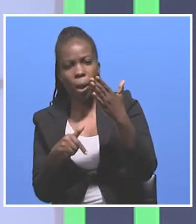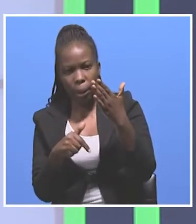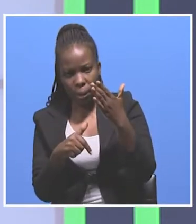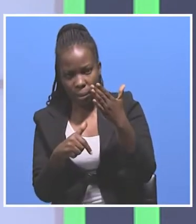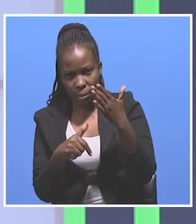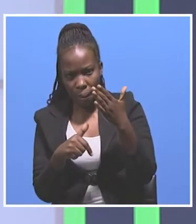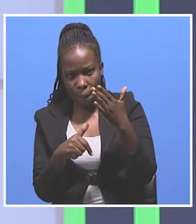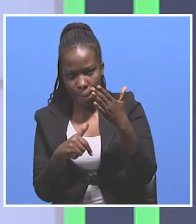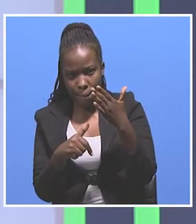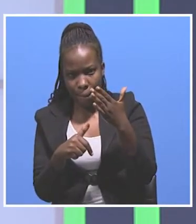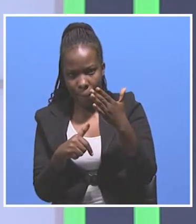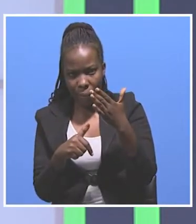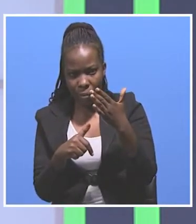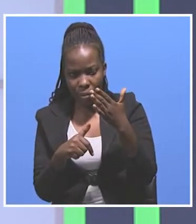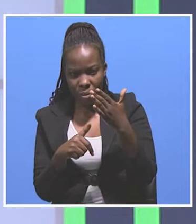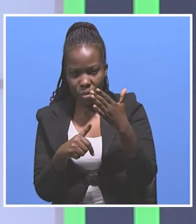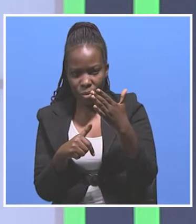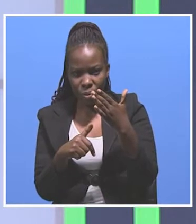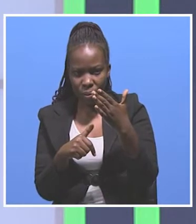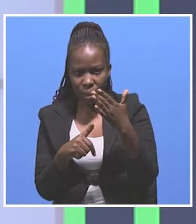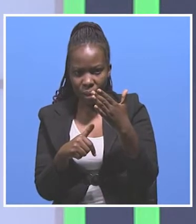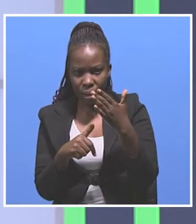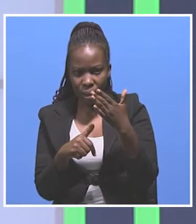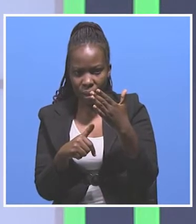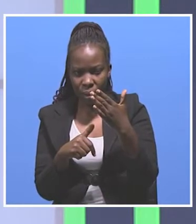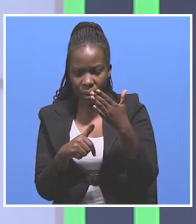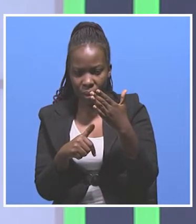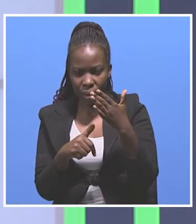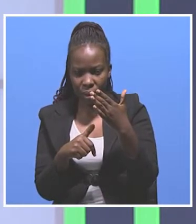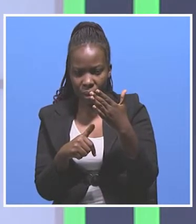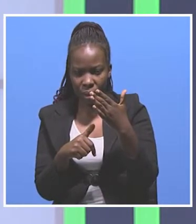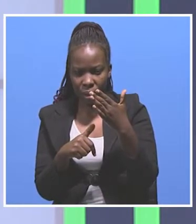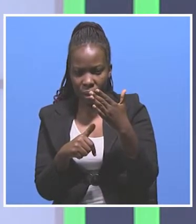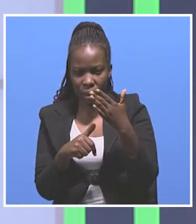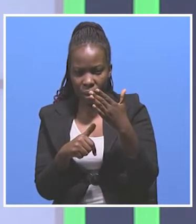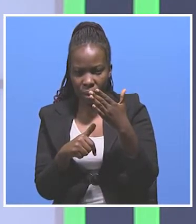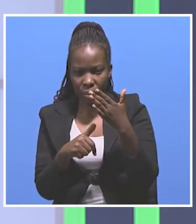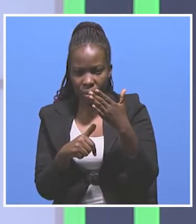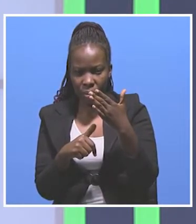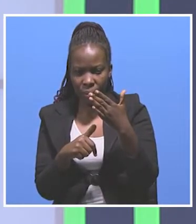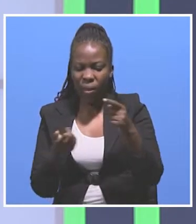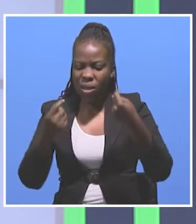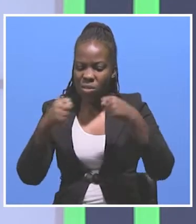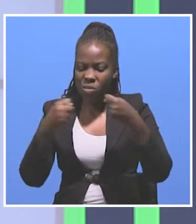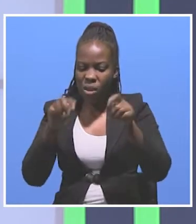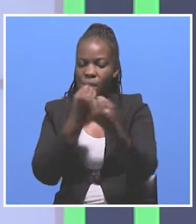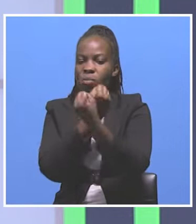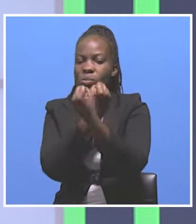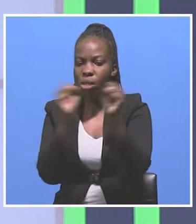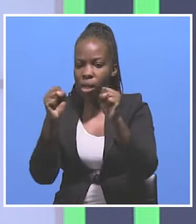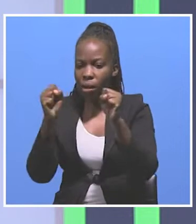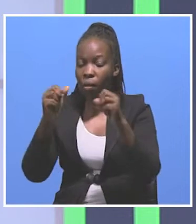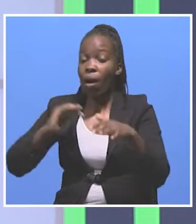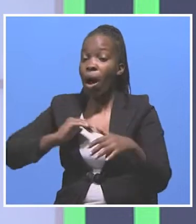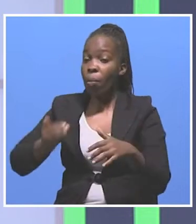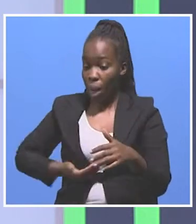should be that you are trying to save a mother from medical conditions. I'll give an